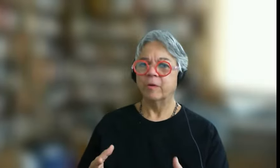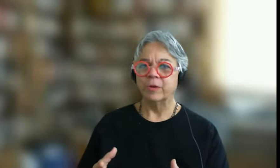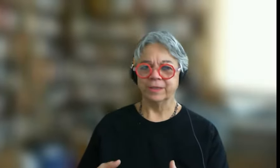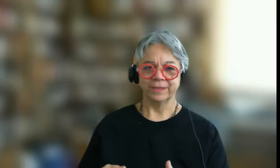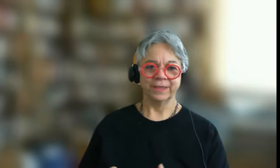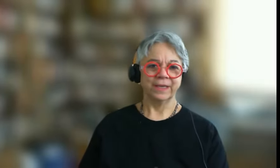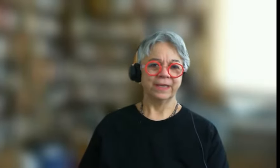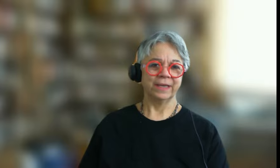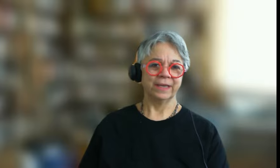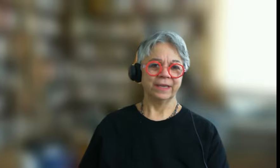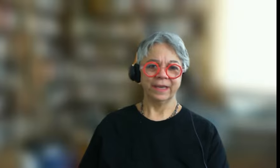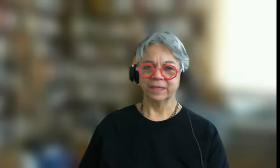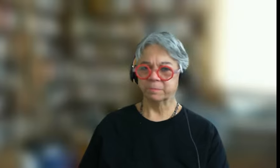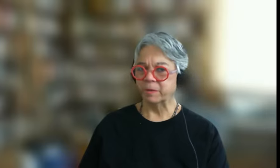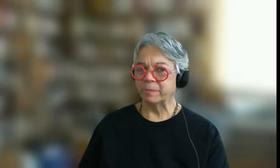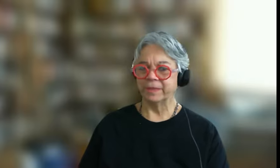formulas,